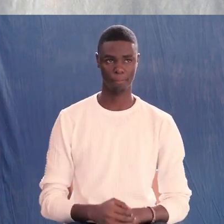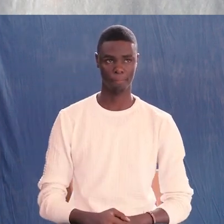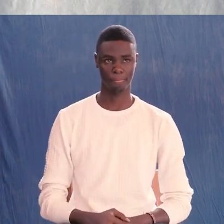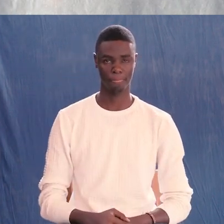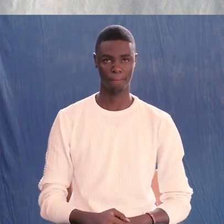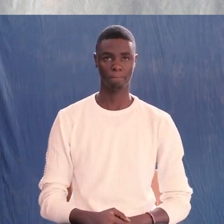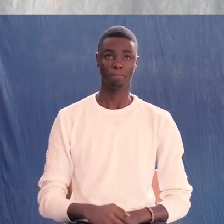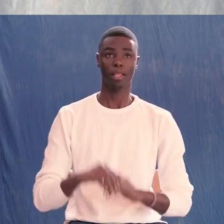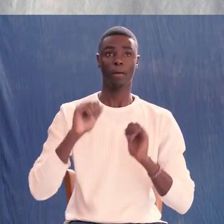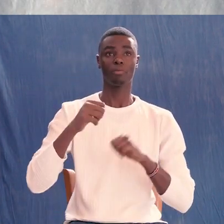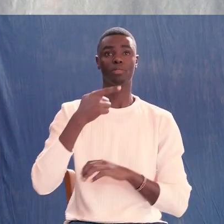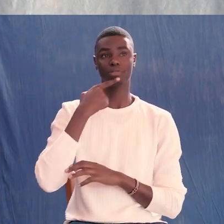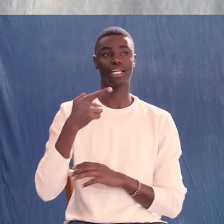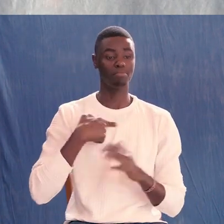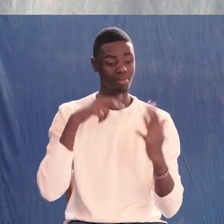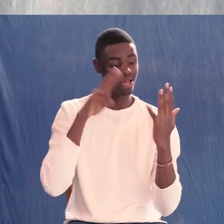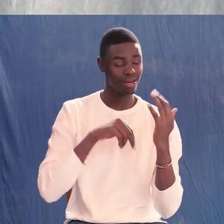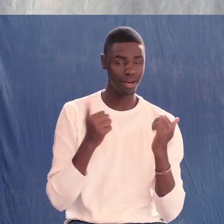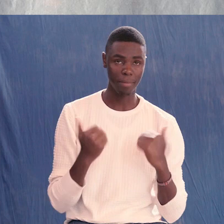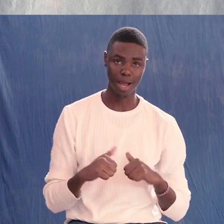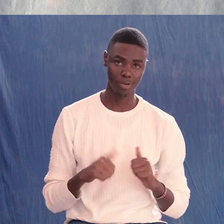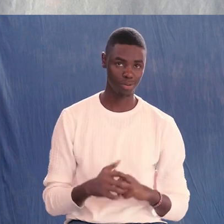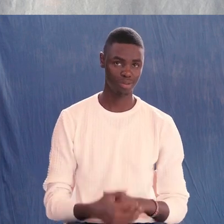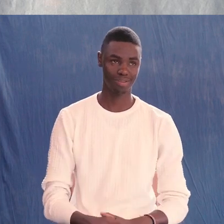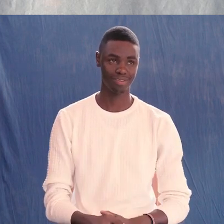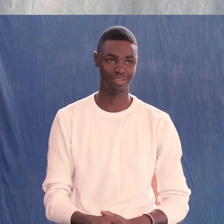And as you can tell, I haven't read it yet. Yes.